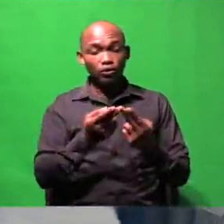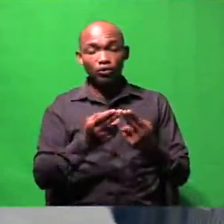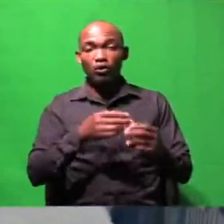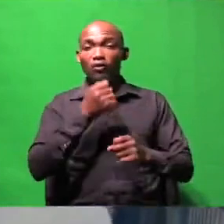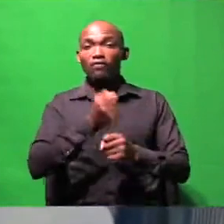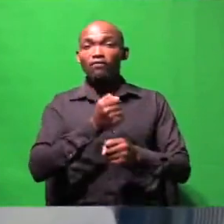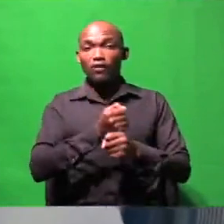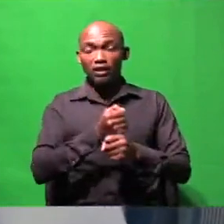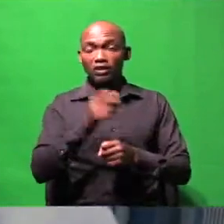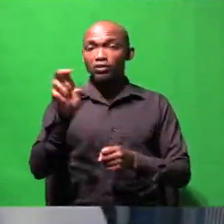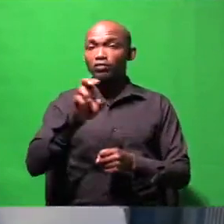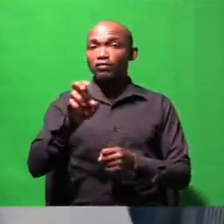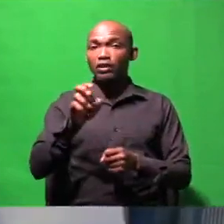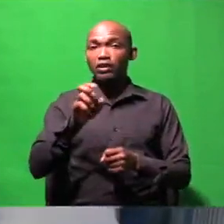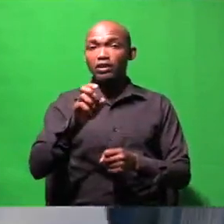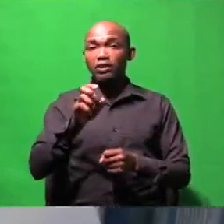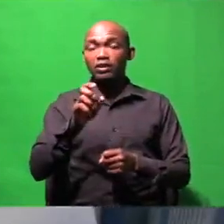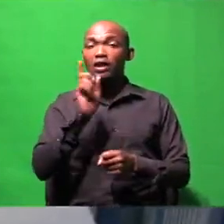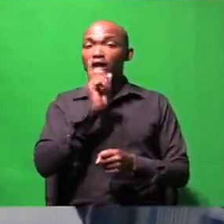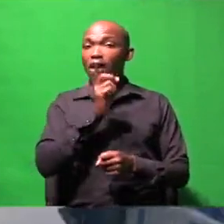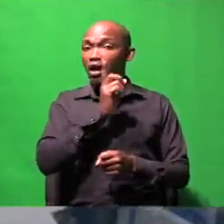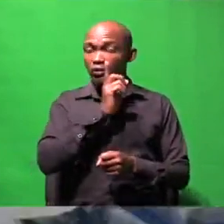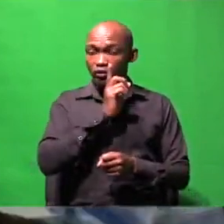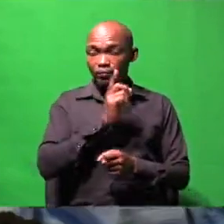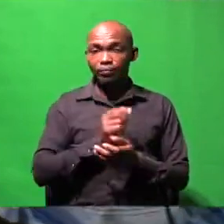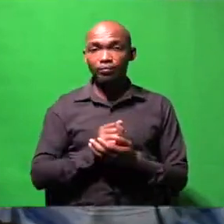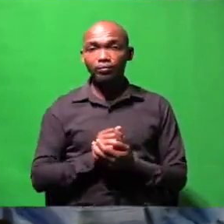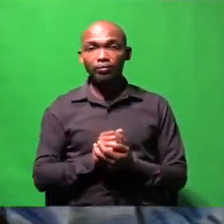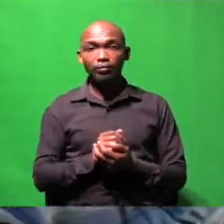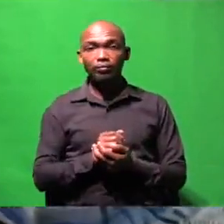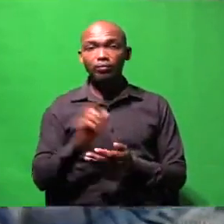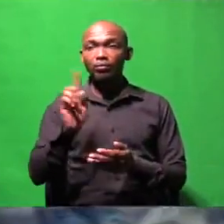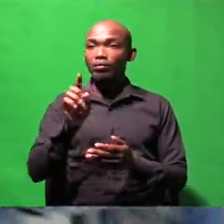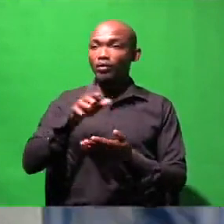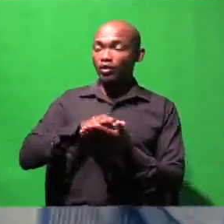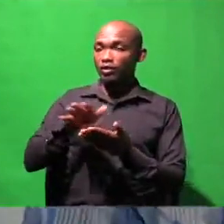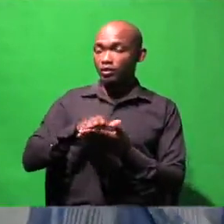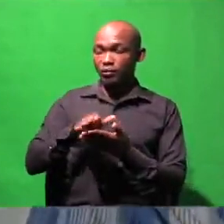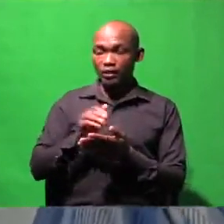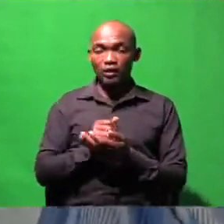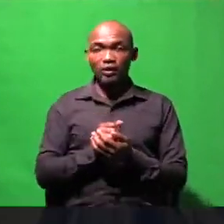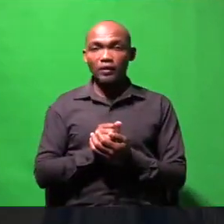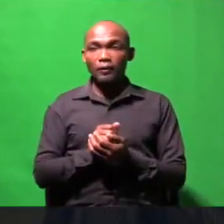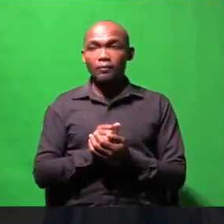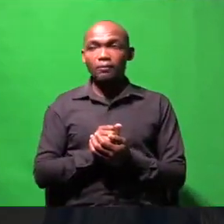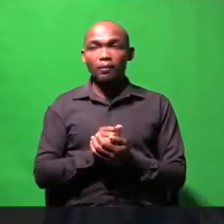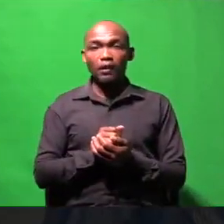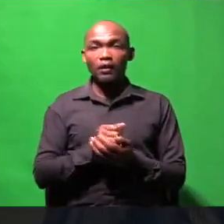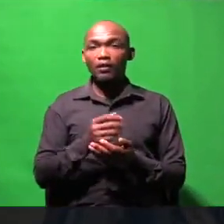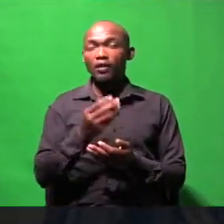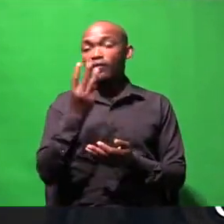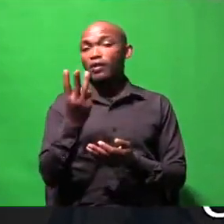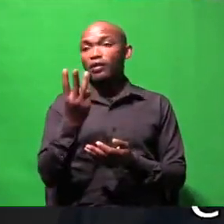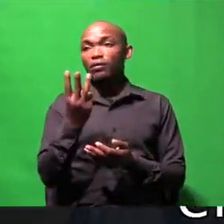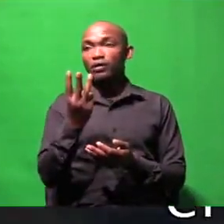Dalton left or did not explain. We have James